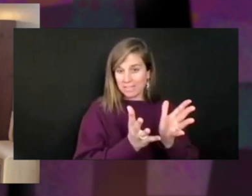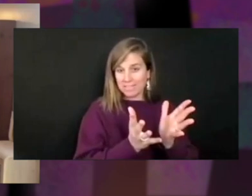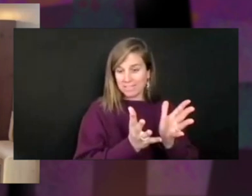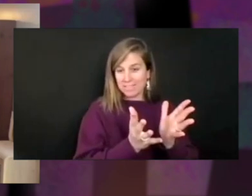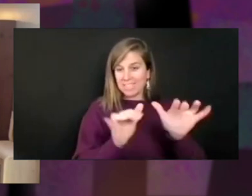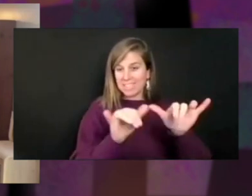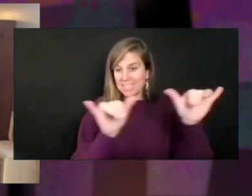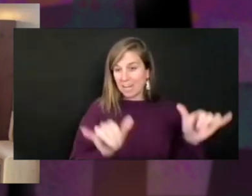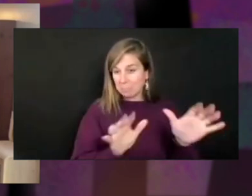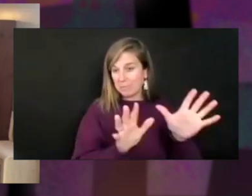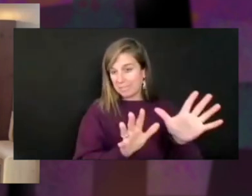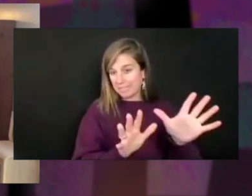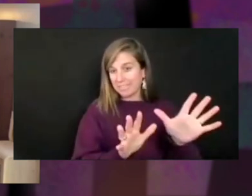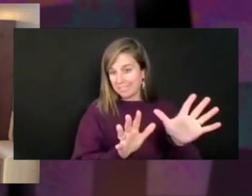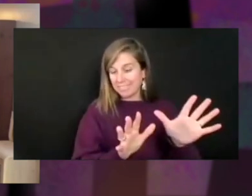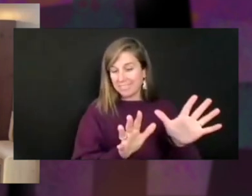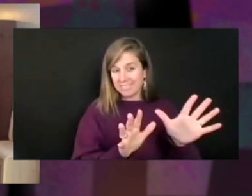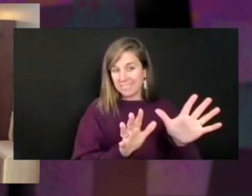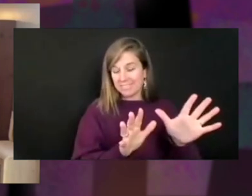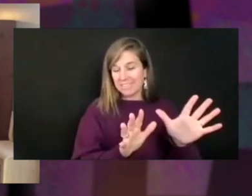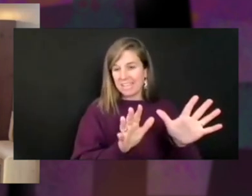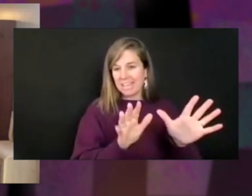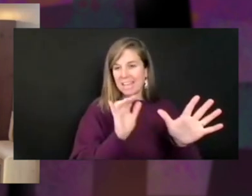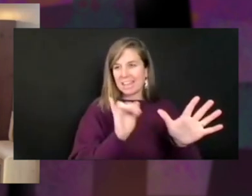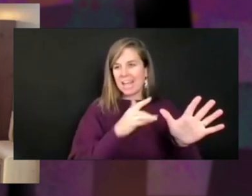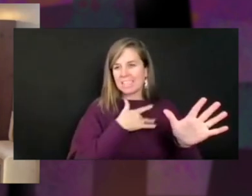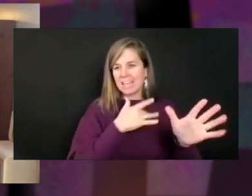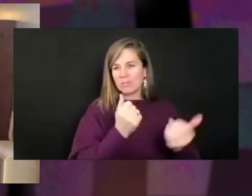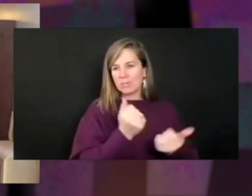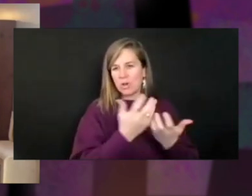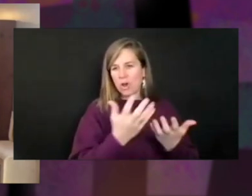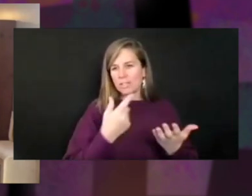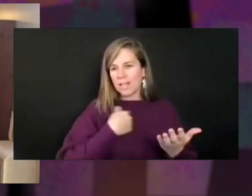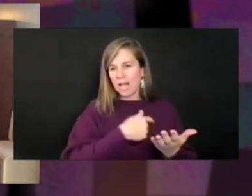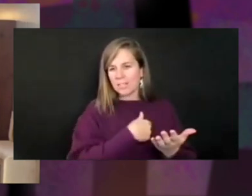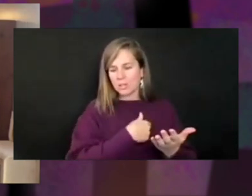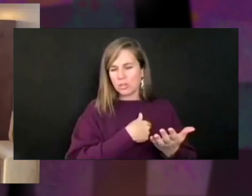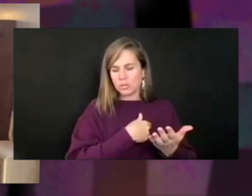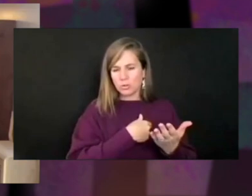systems that cause us to spend every second of